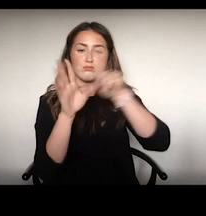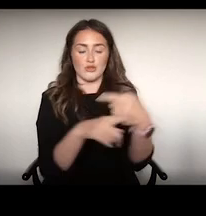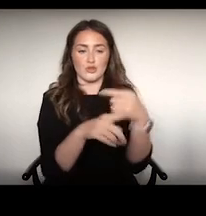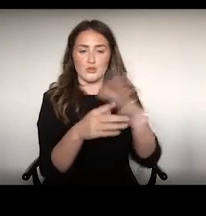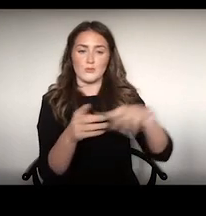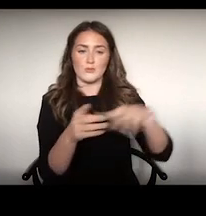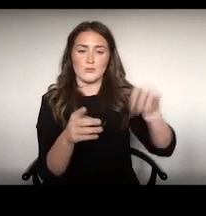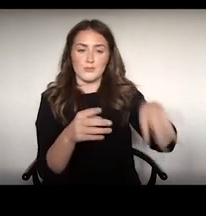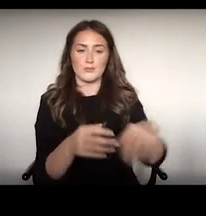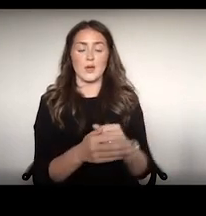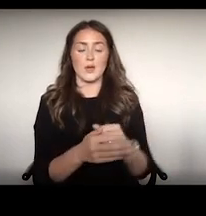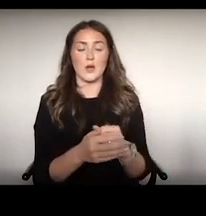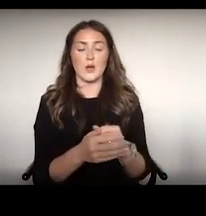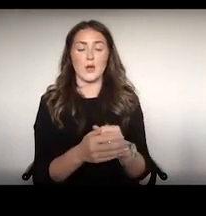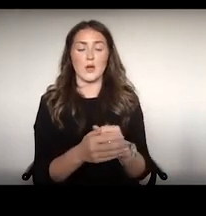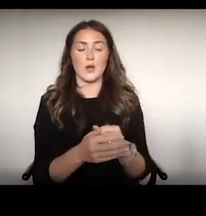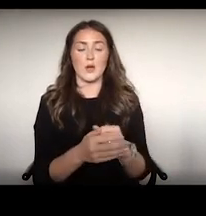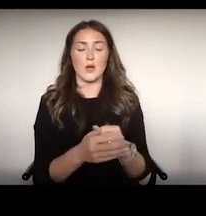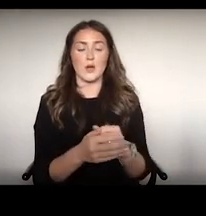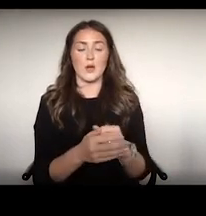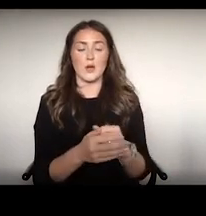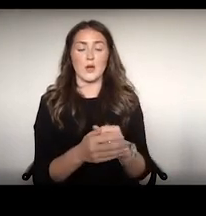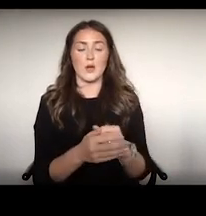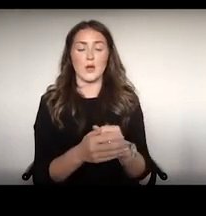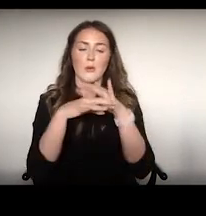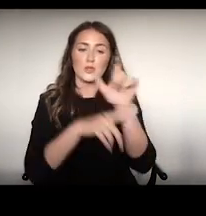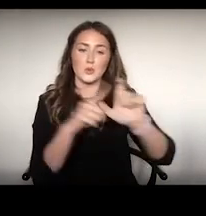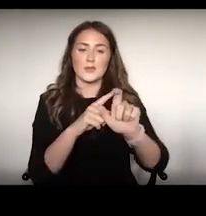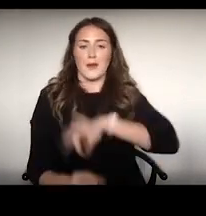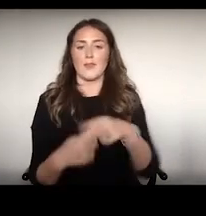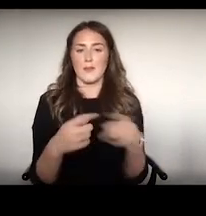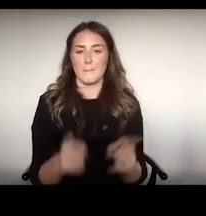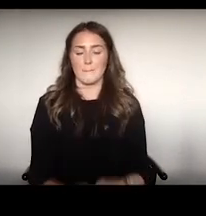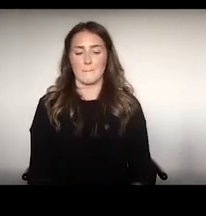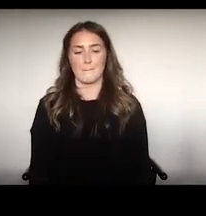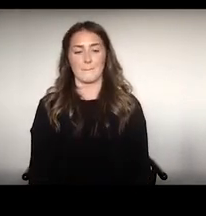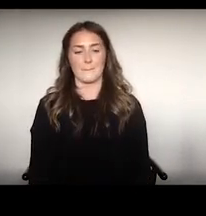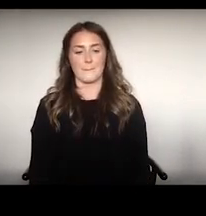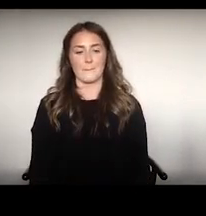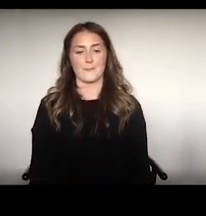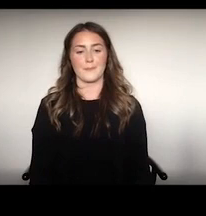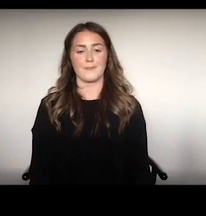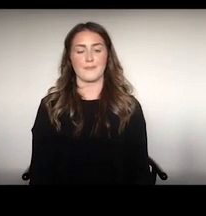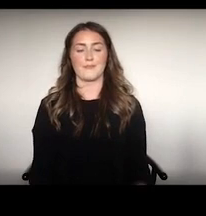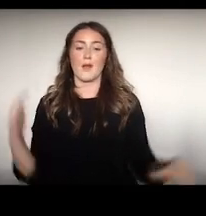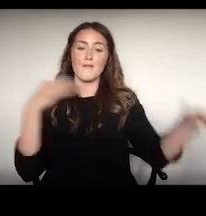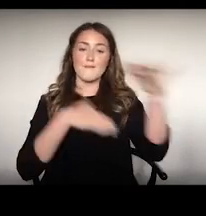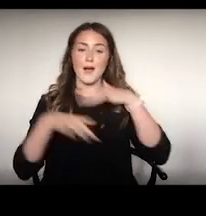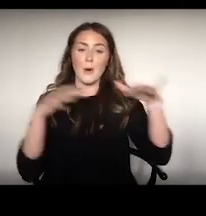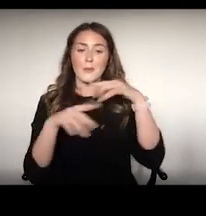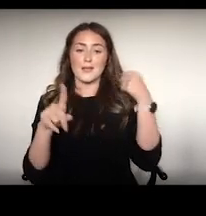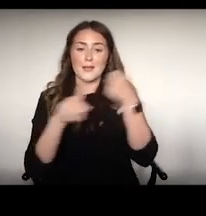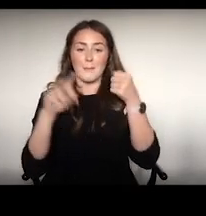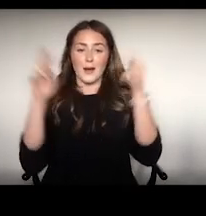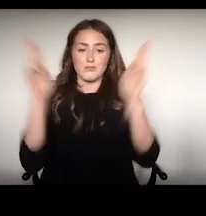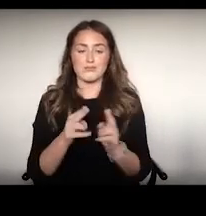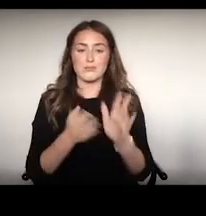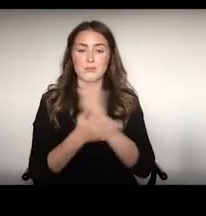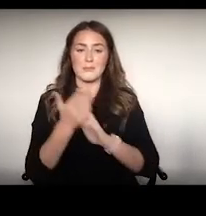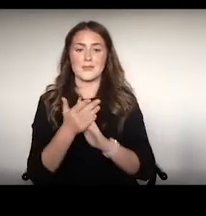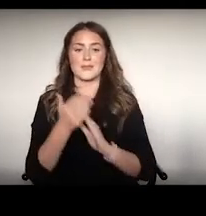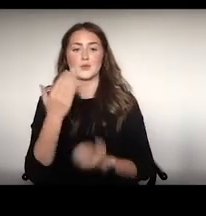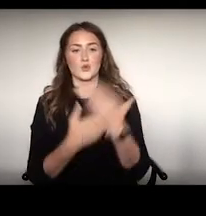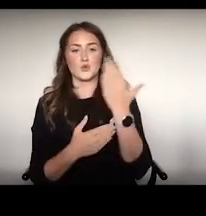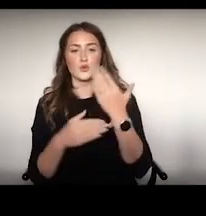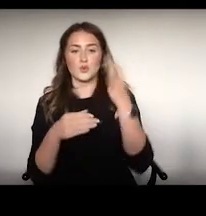and Tilbury Junction, which had significant impacts on the environment and local communities. To reduce the impact on